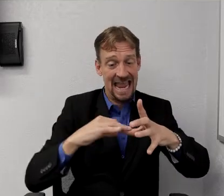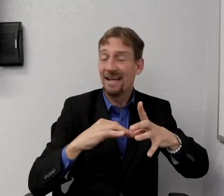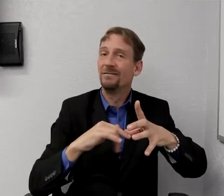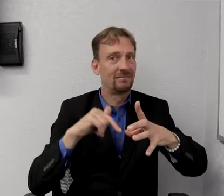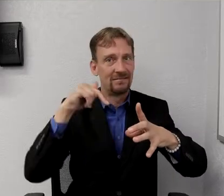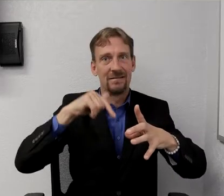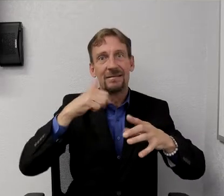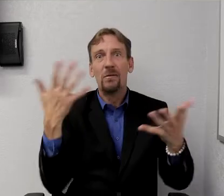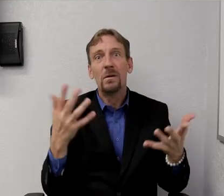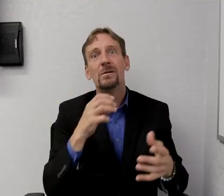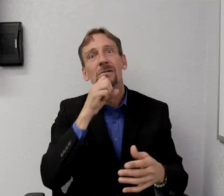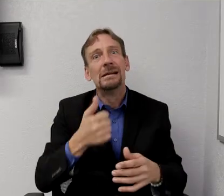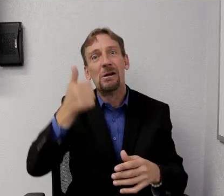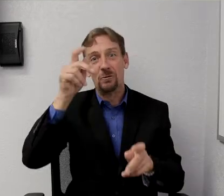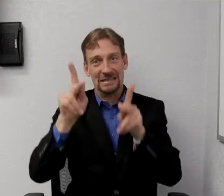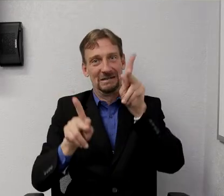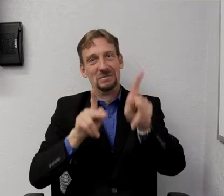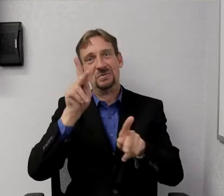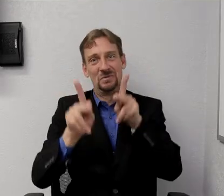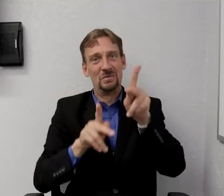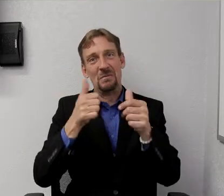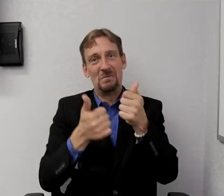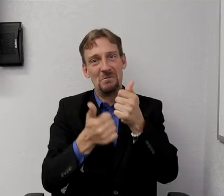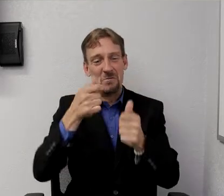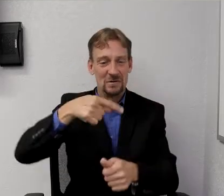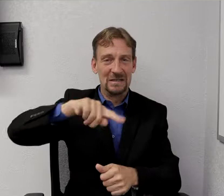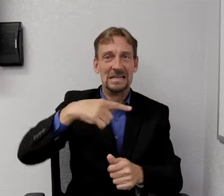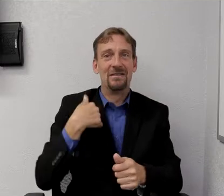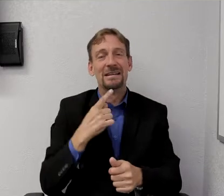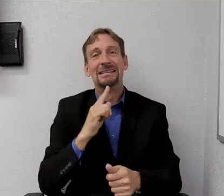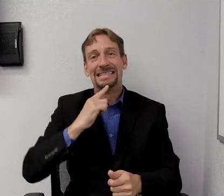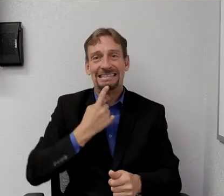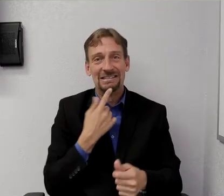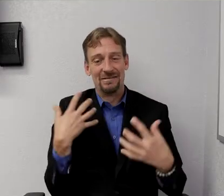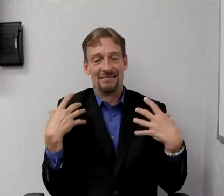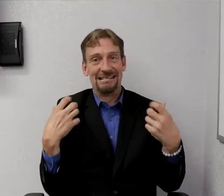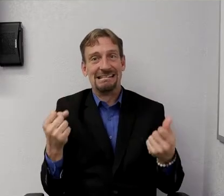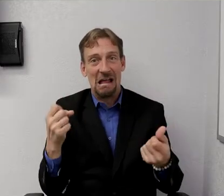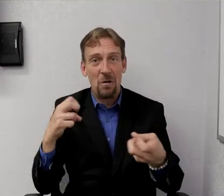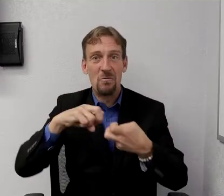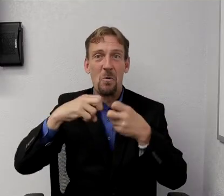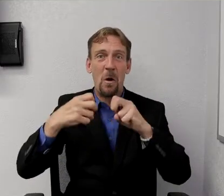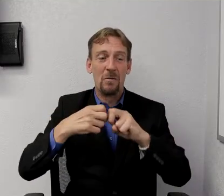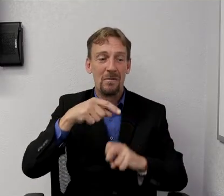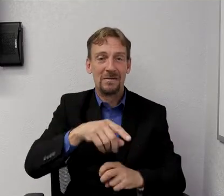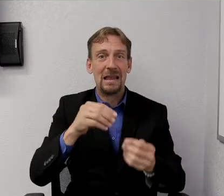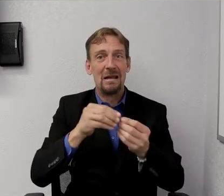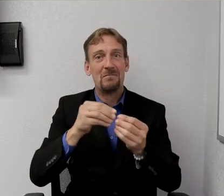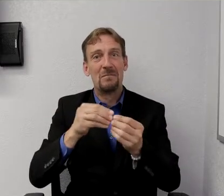an elderly population, many of them having underlying health conditions. It definitely makes them more